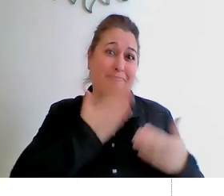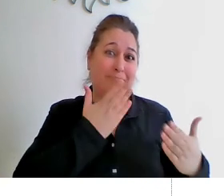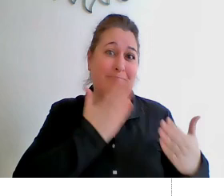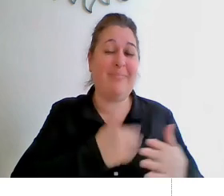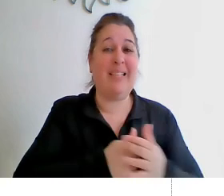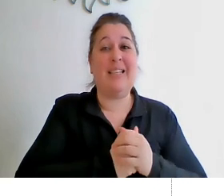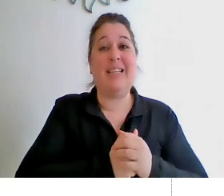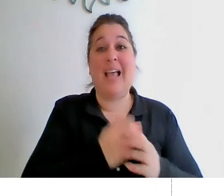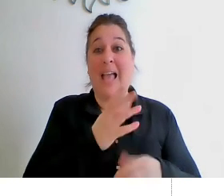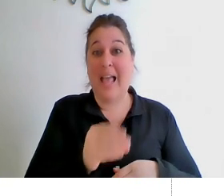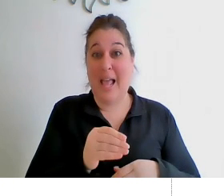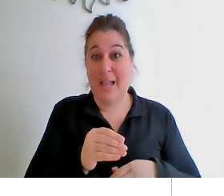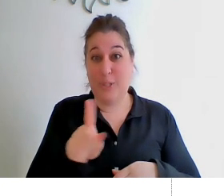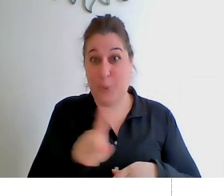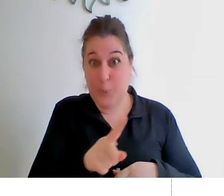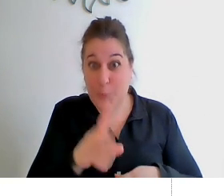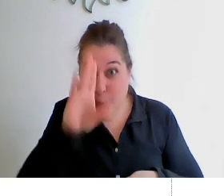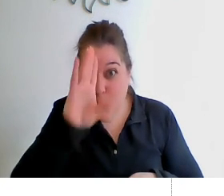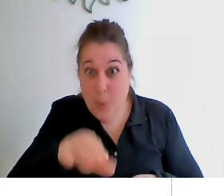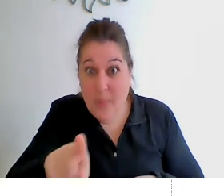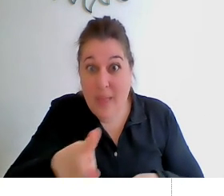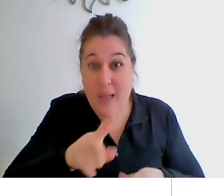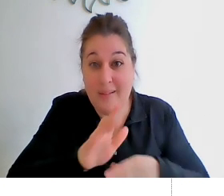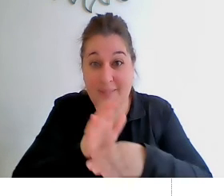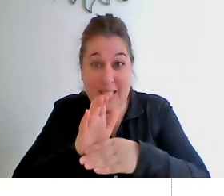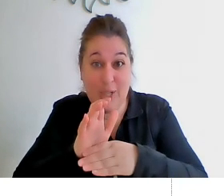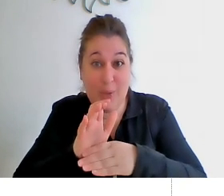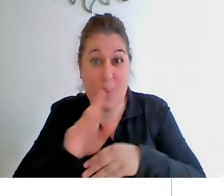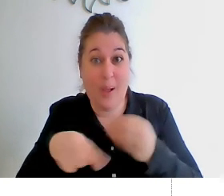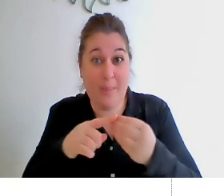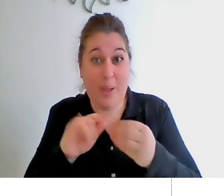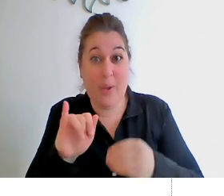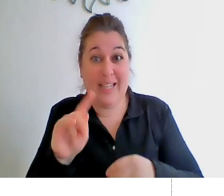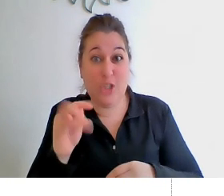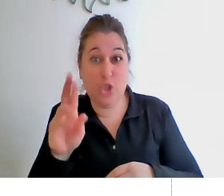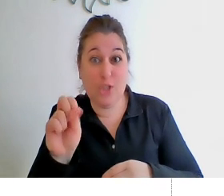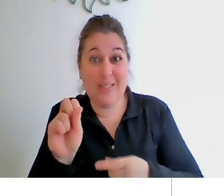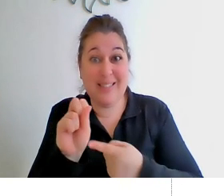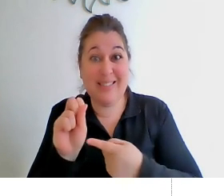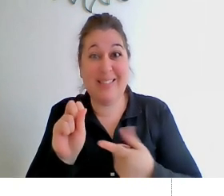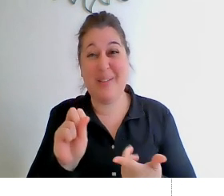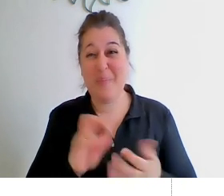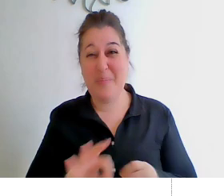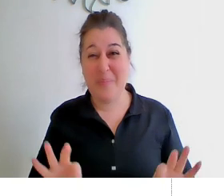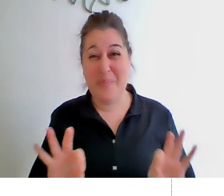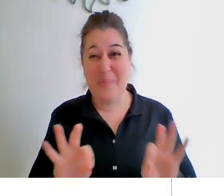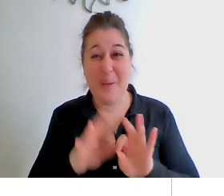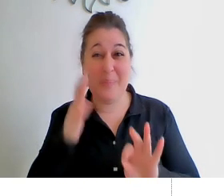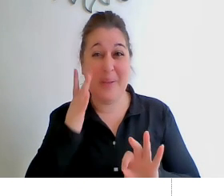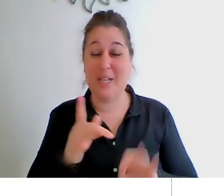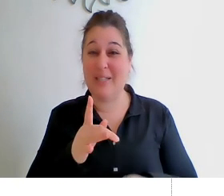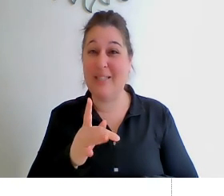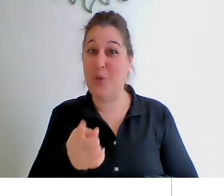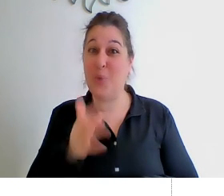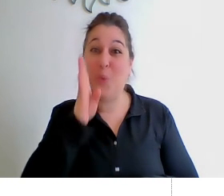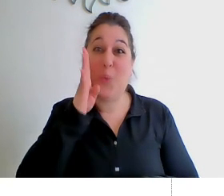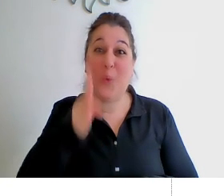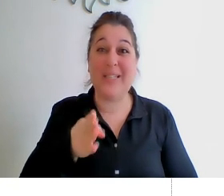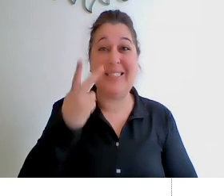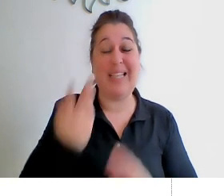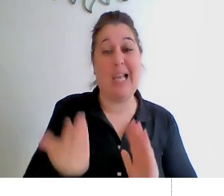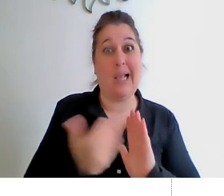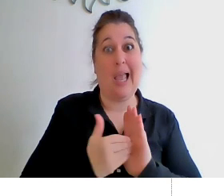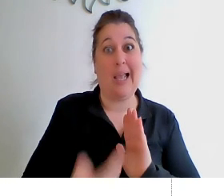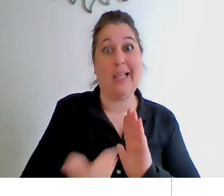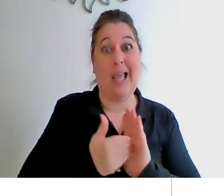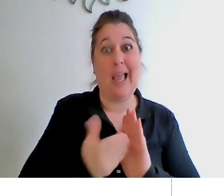And just so that you know, this video is very, very important because you're going to see integers for the rest of your math education